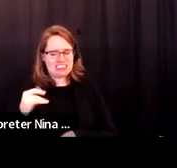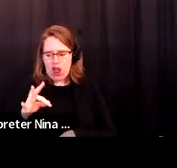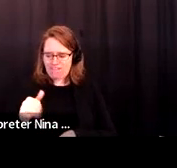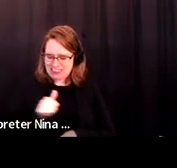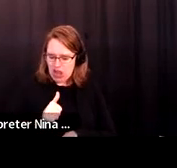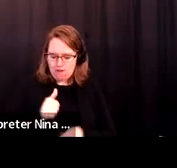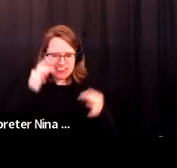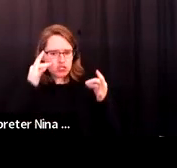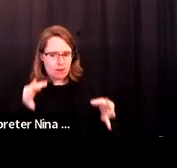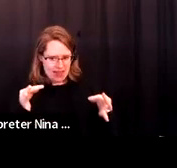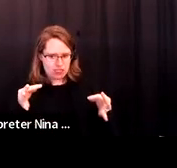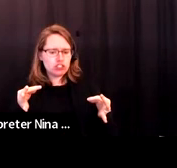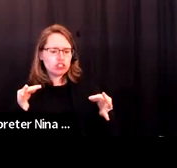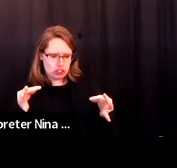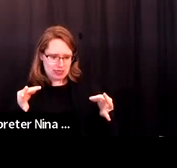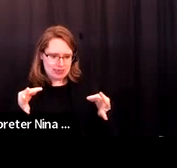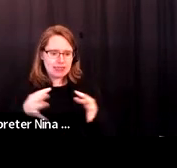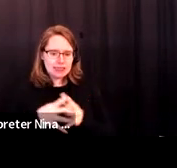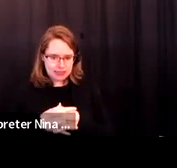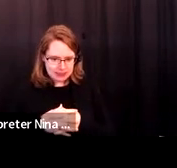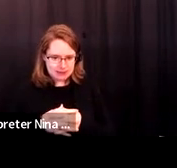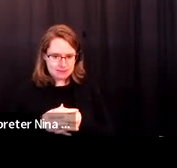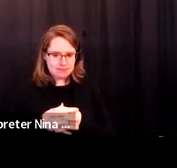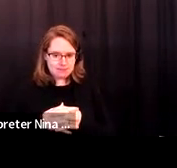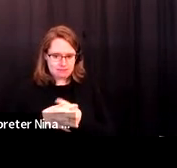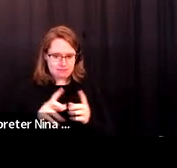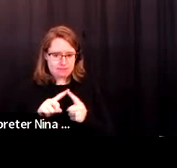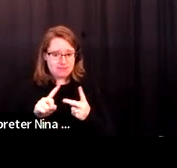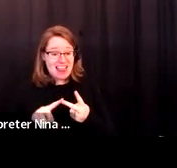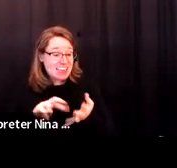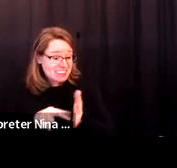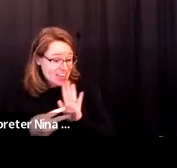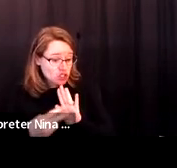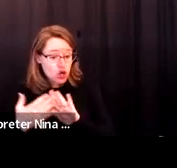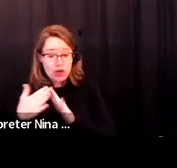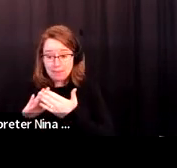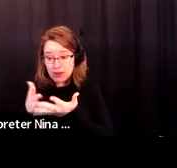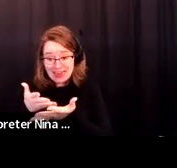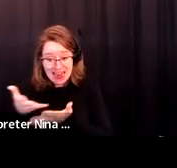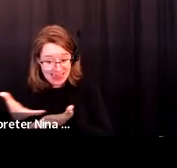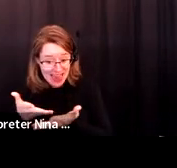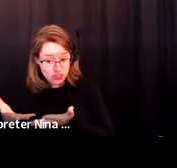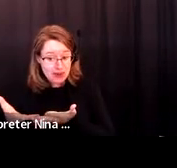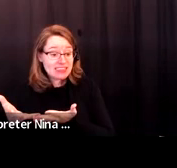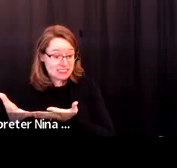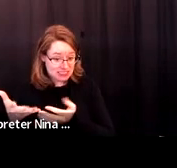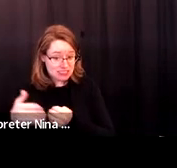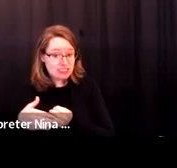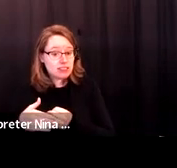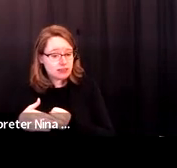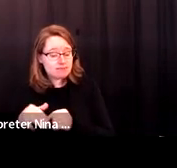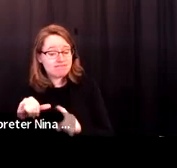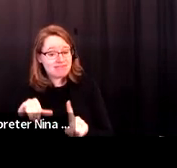self-determination. That's one piece. The intentional community engagement exists across systems and institutions. That is